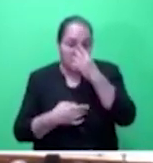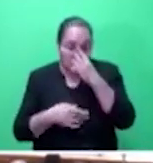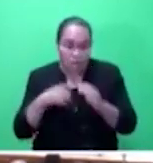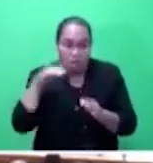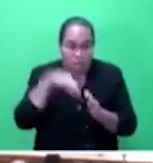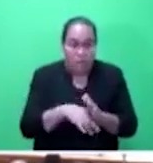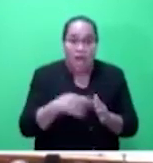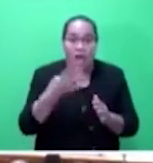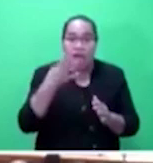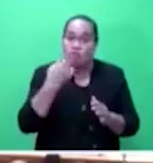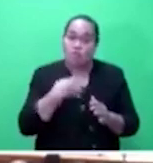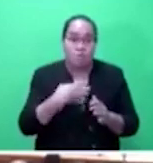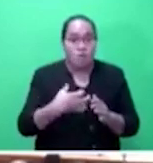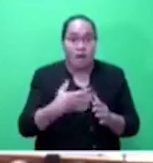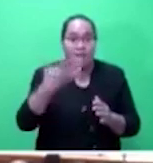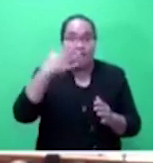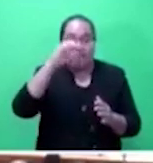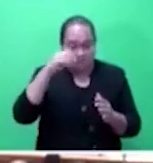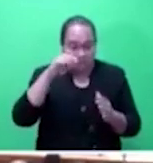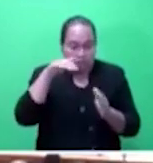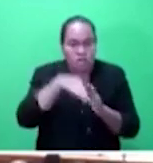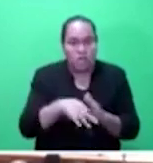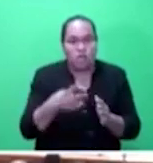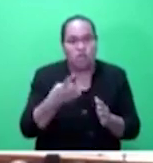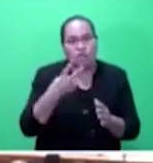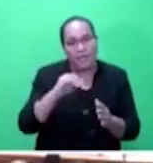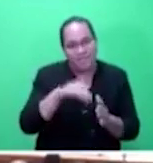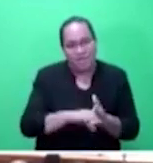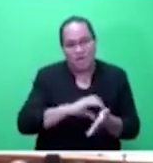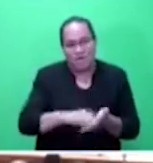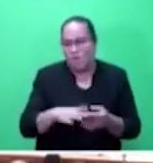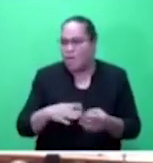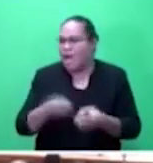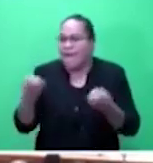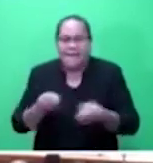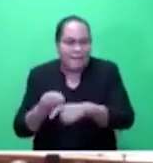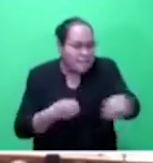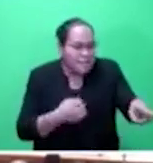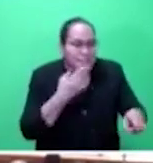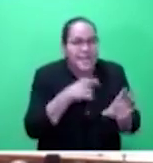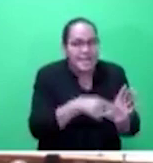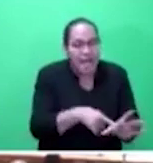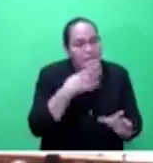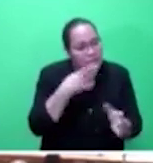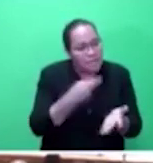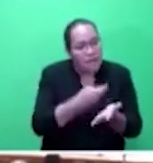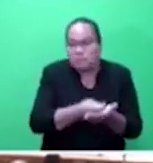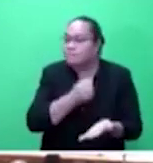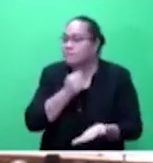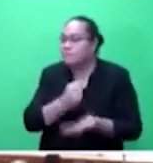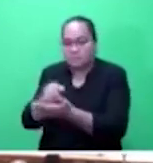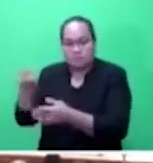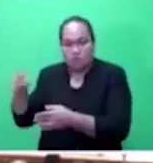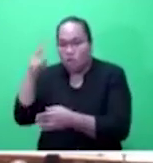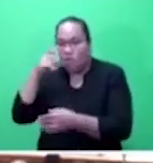month to $20. And we encourage younger family members to do their shopping and other errands for your elderlies. This will be reviewed in 3 months' time